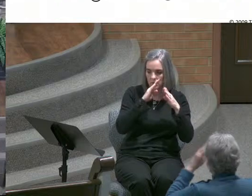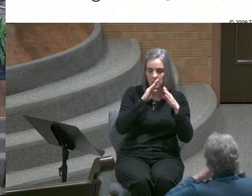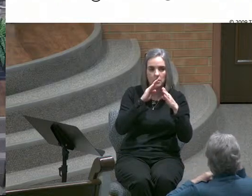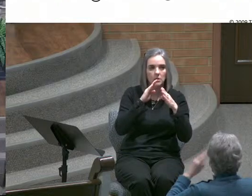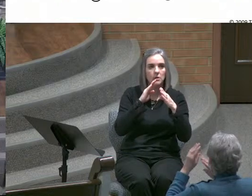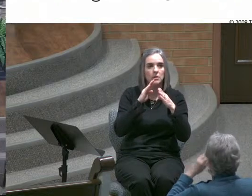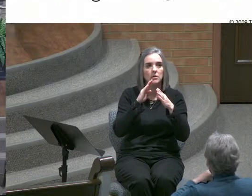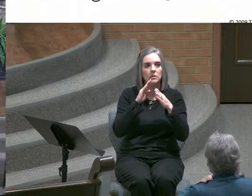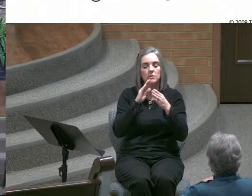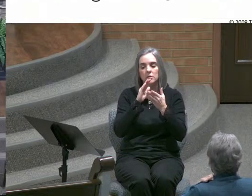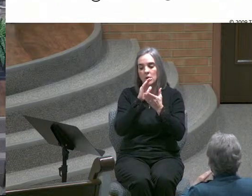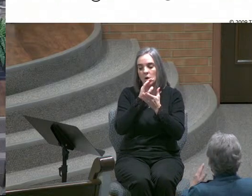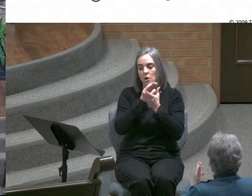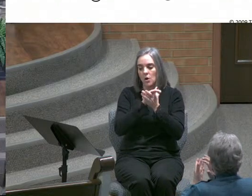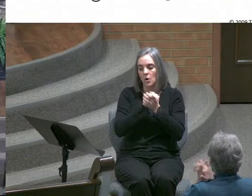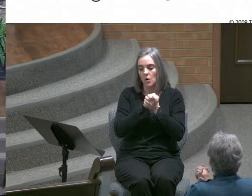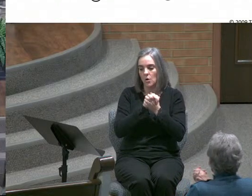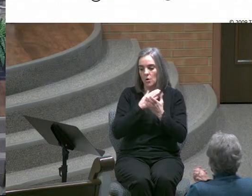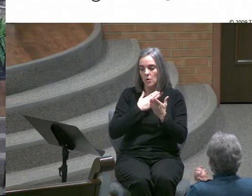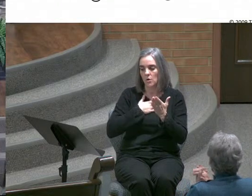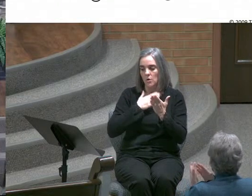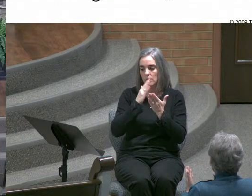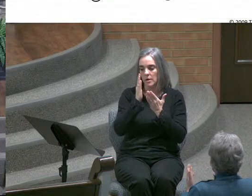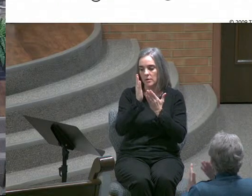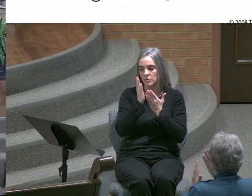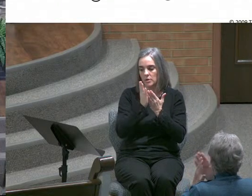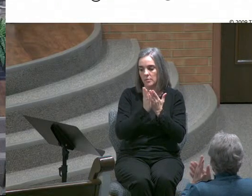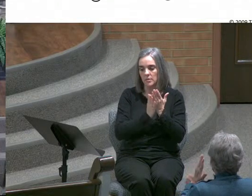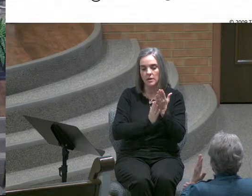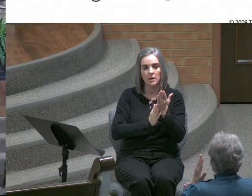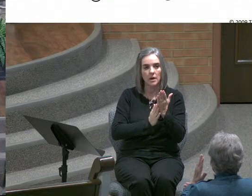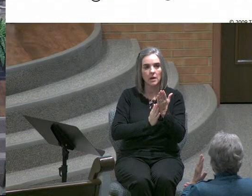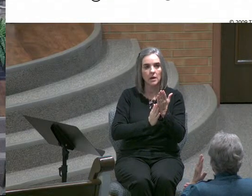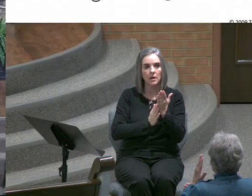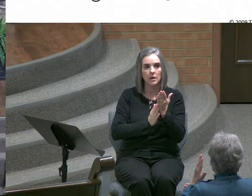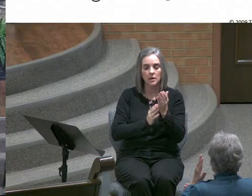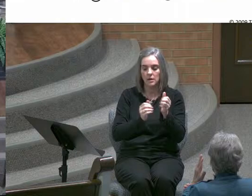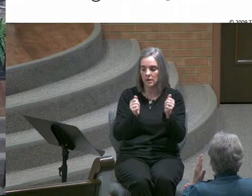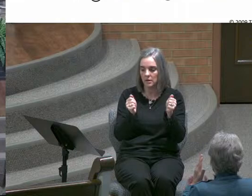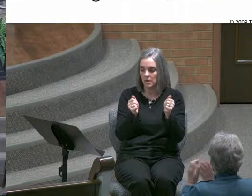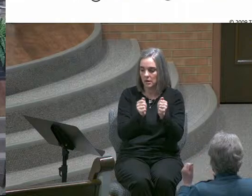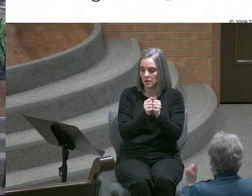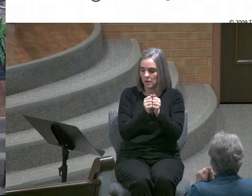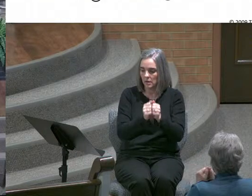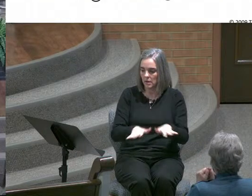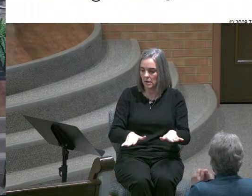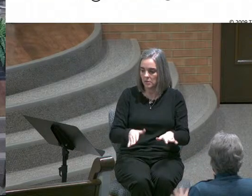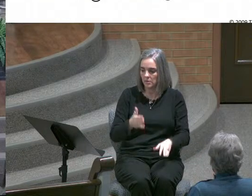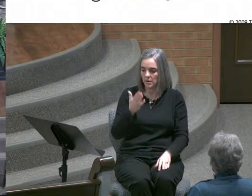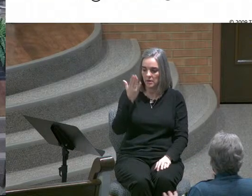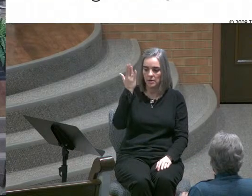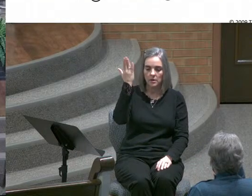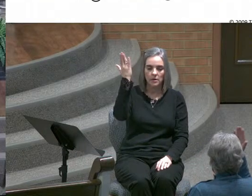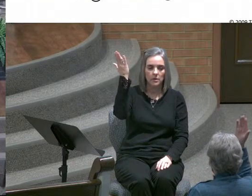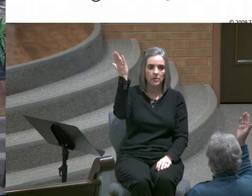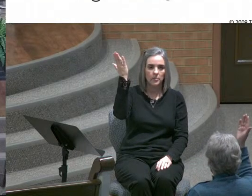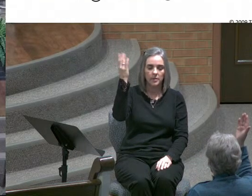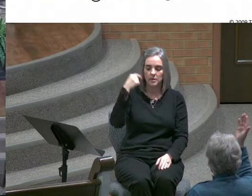and distress. Hold my trembling hand,